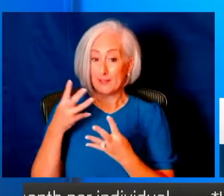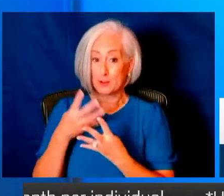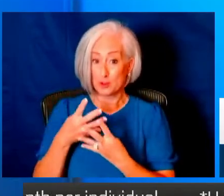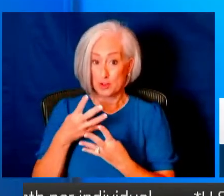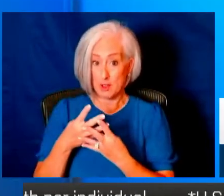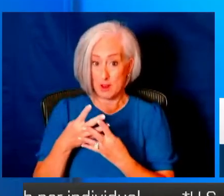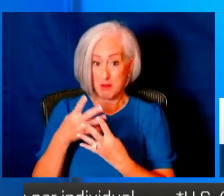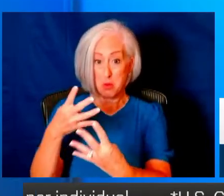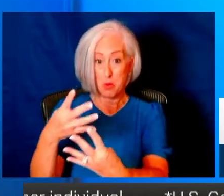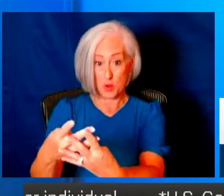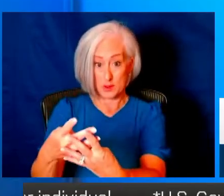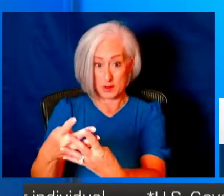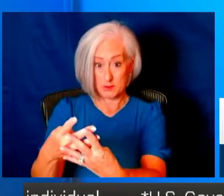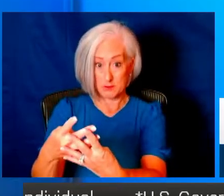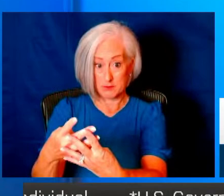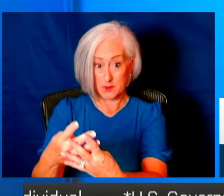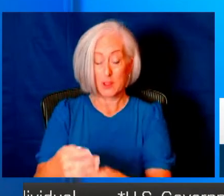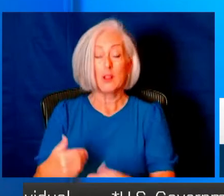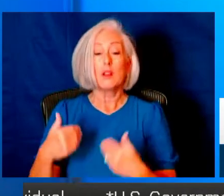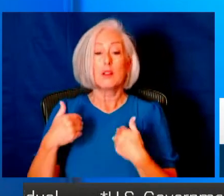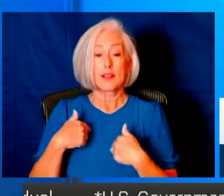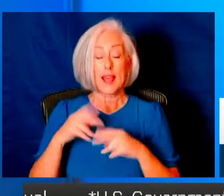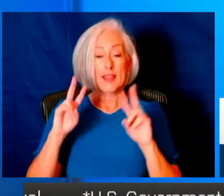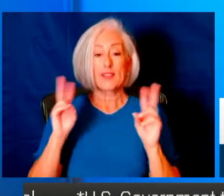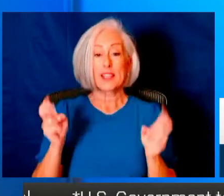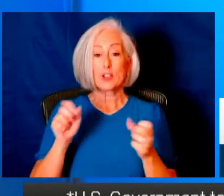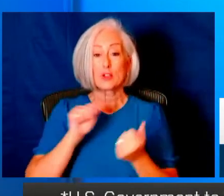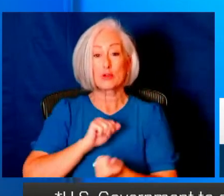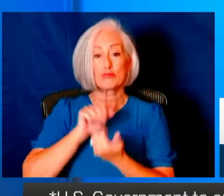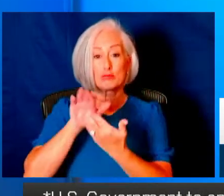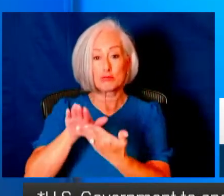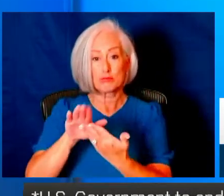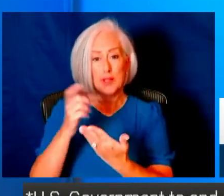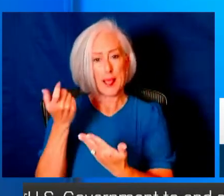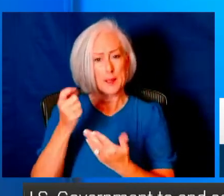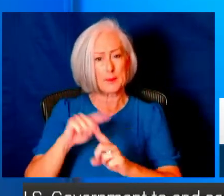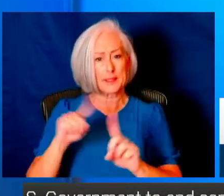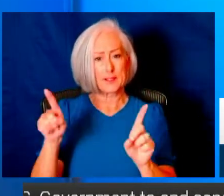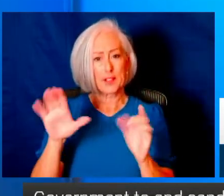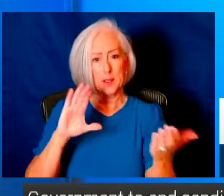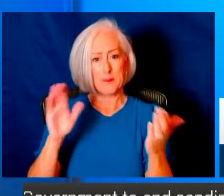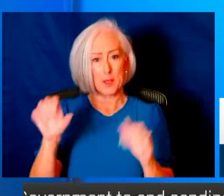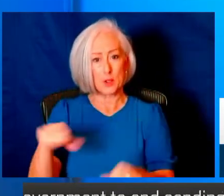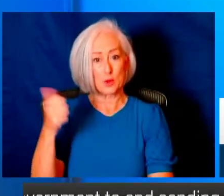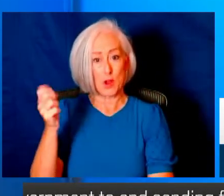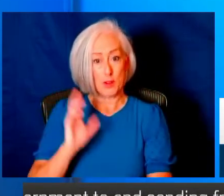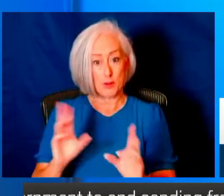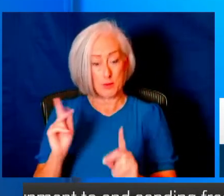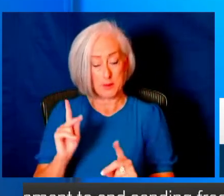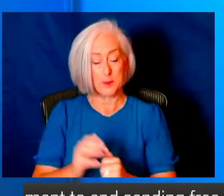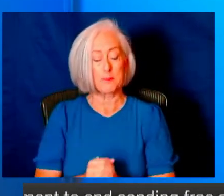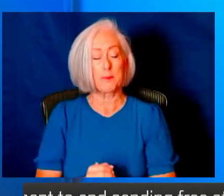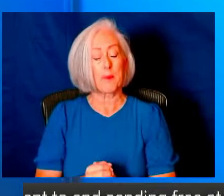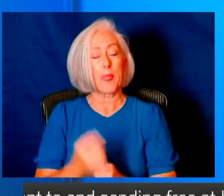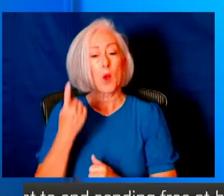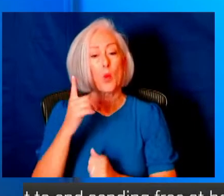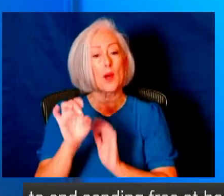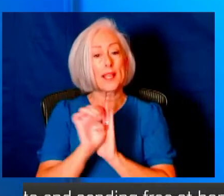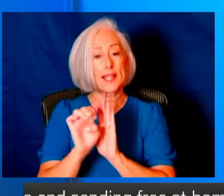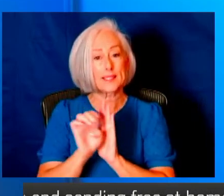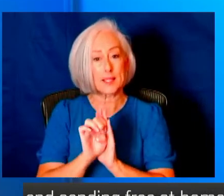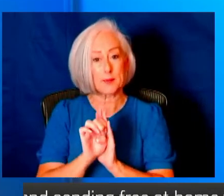are issues that they have to face that are a little bit different than other people. So one of those examples is trying to find an